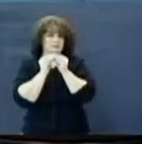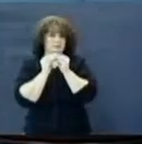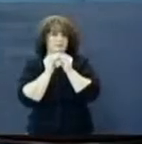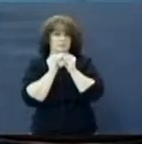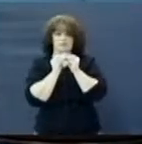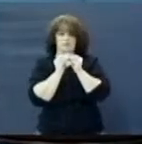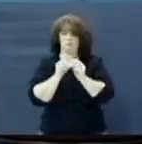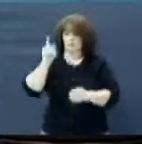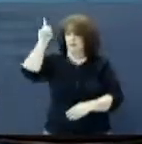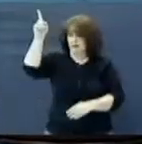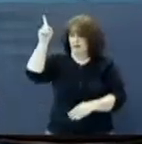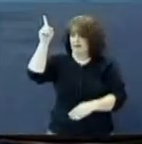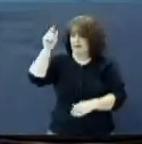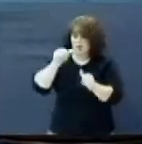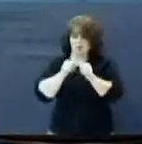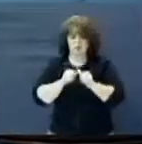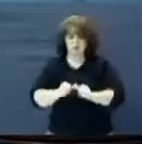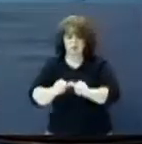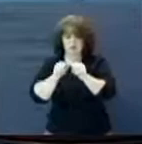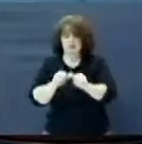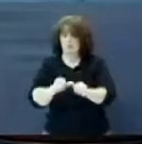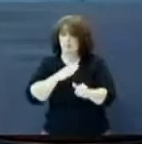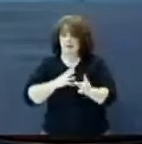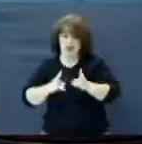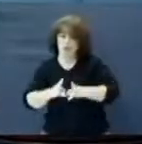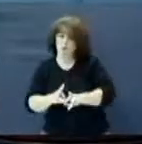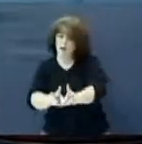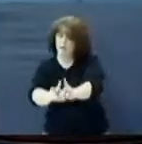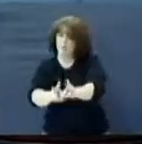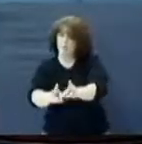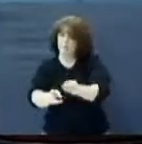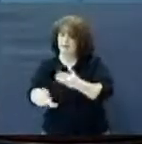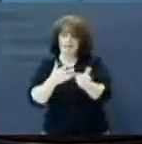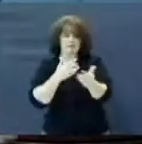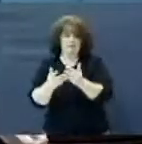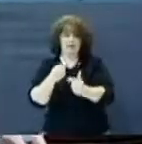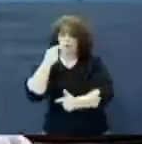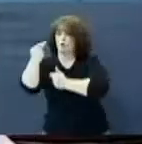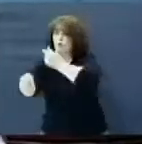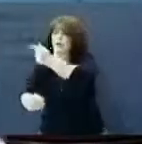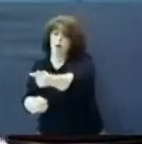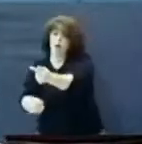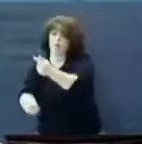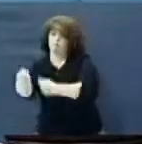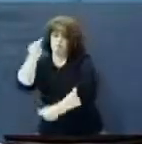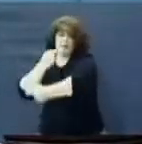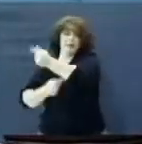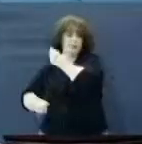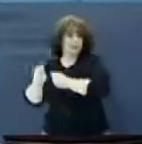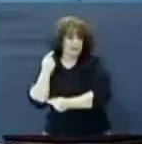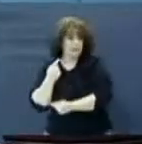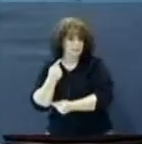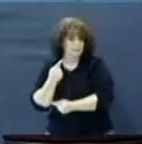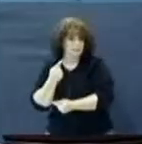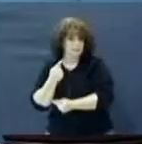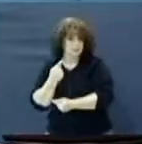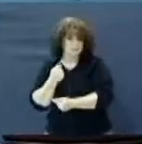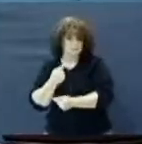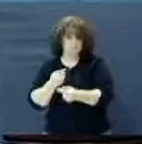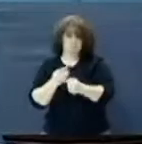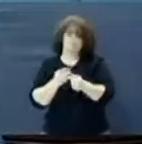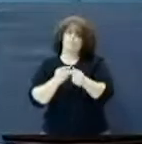he's going to preserve my path, whether I'm going in or whether I'm going out. I'm going to ask you a few questions. I'm